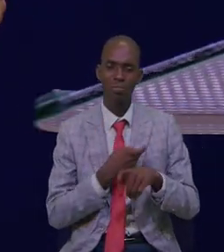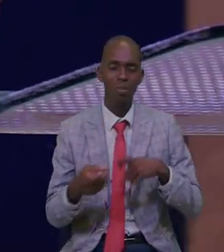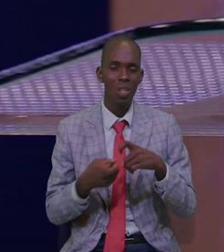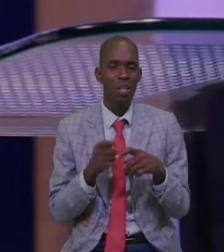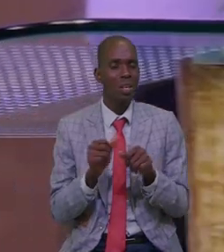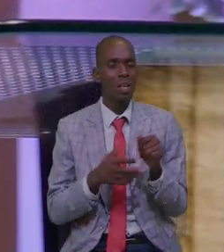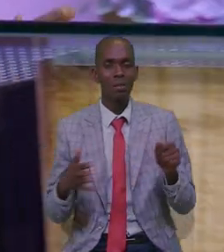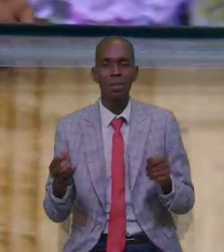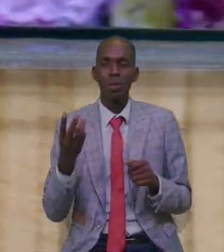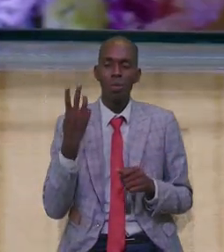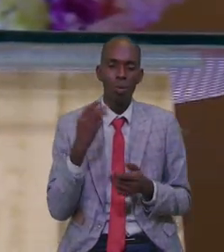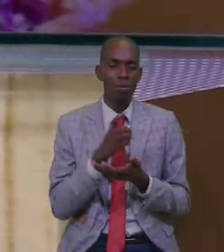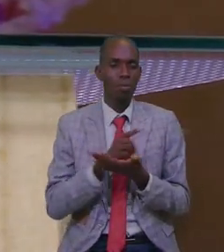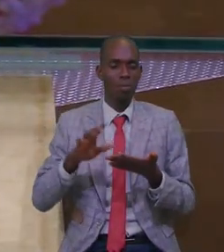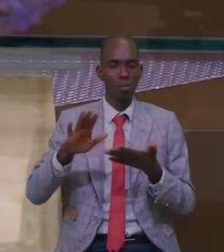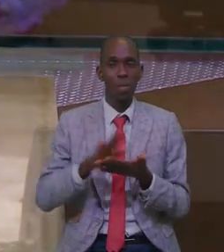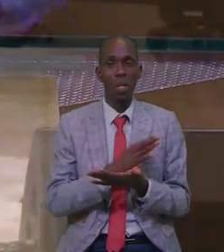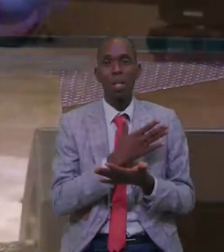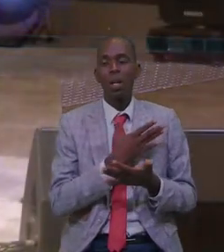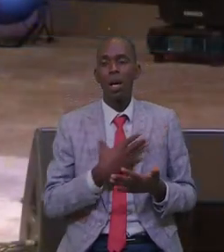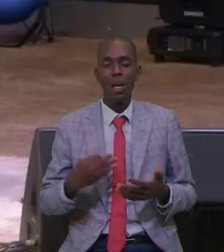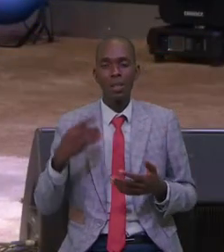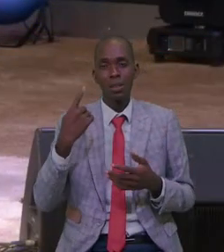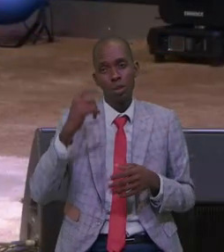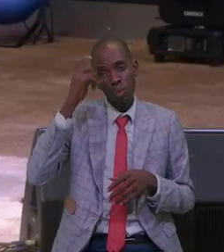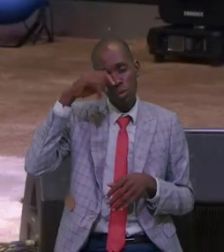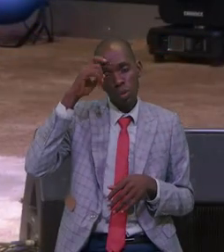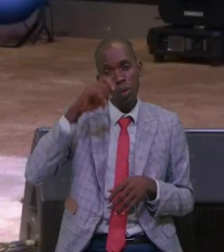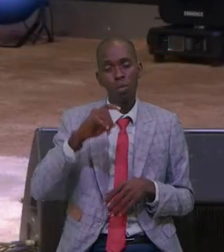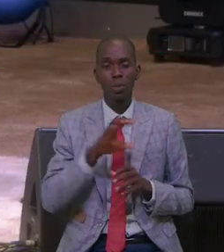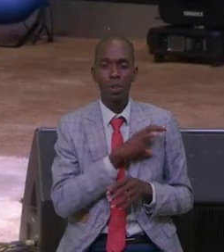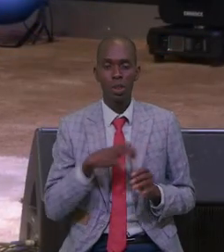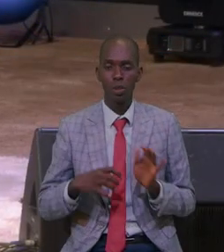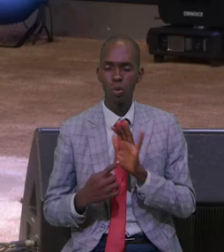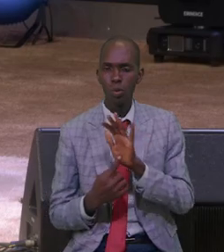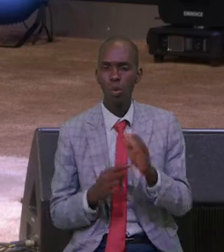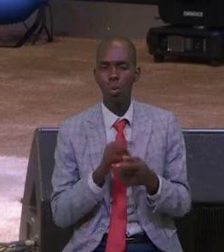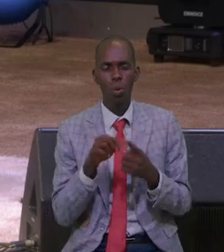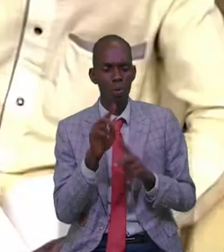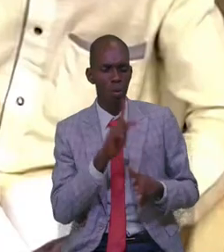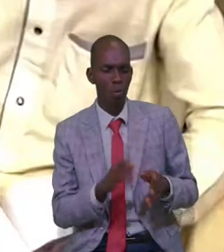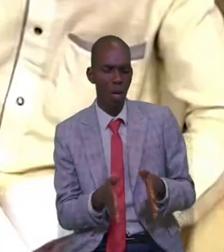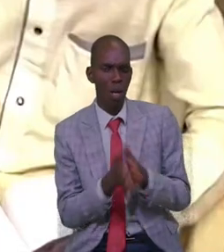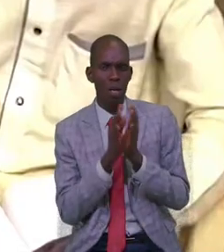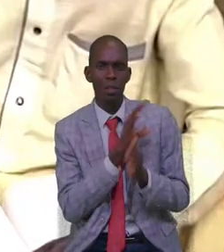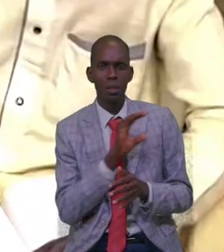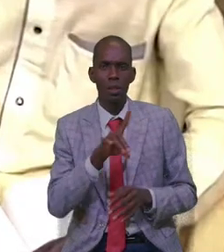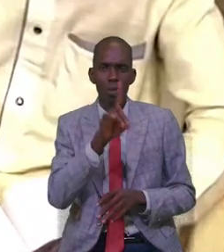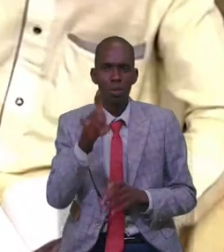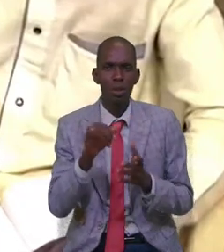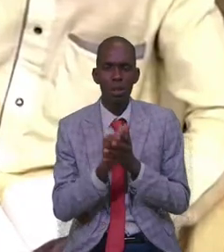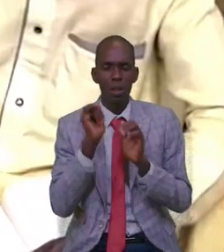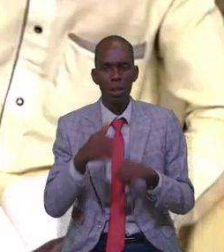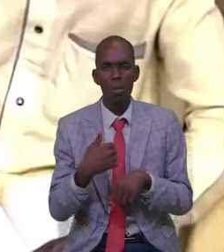And the wisdom he manifested when they asked him questions that could have dribbled him, wisdom from